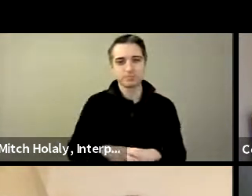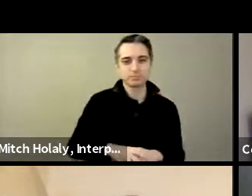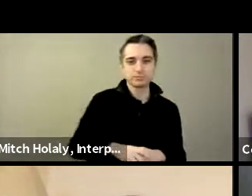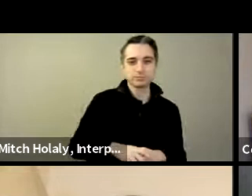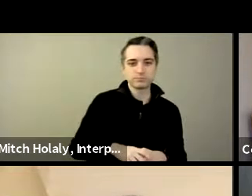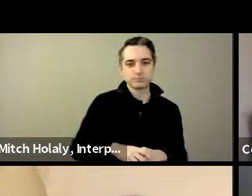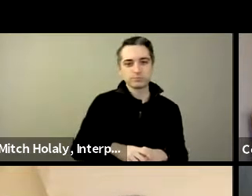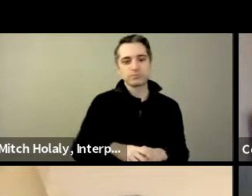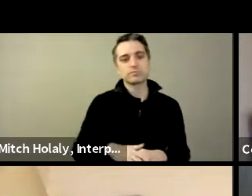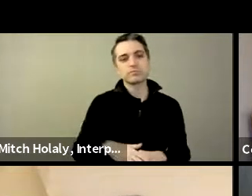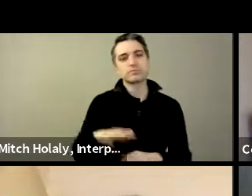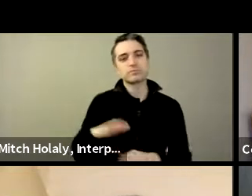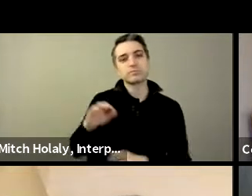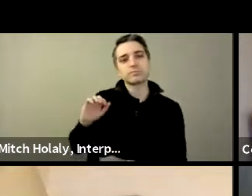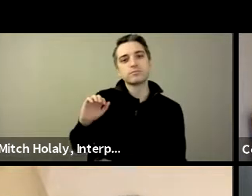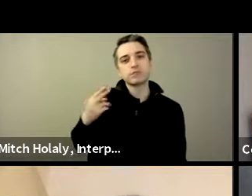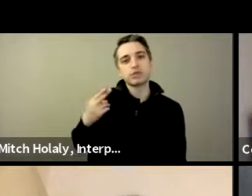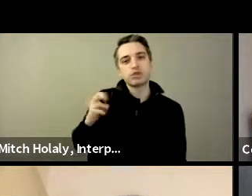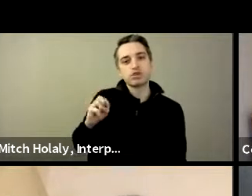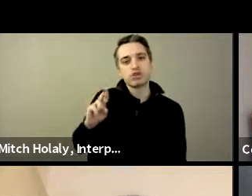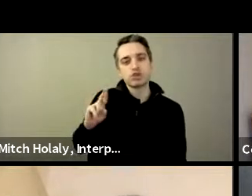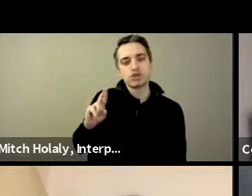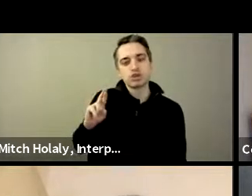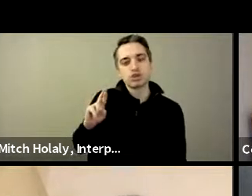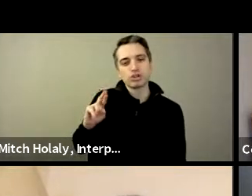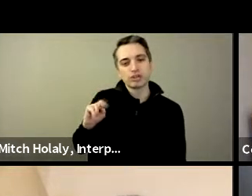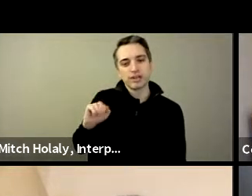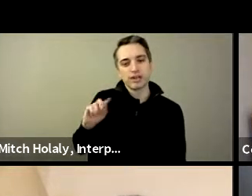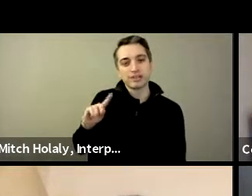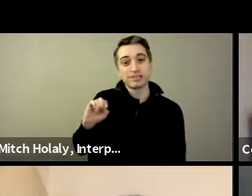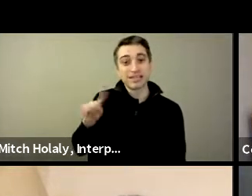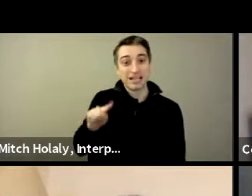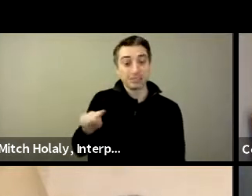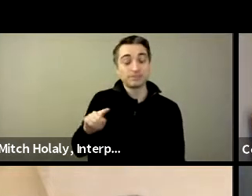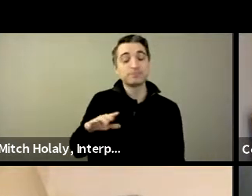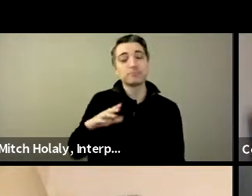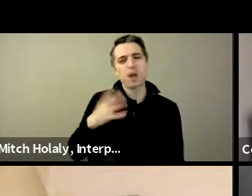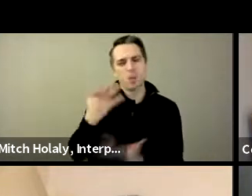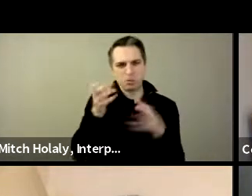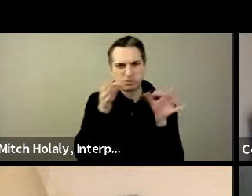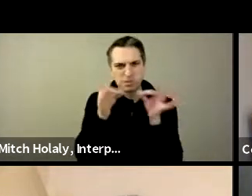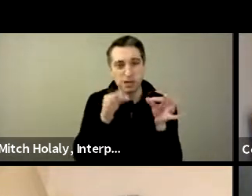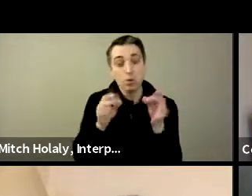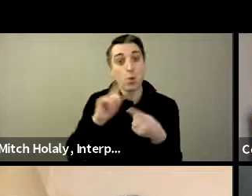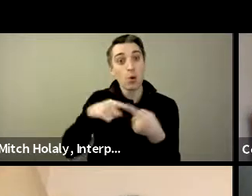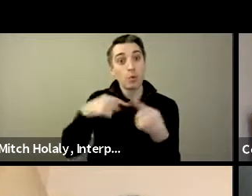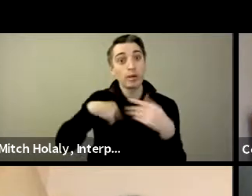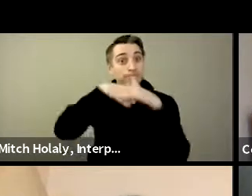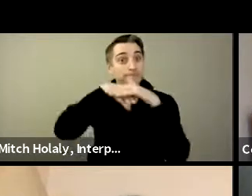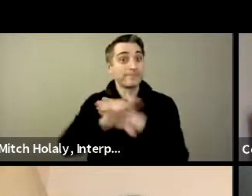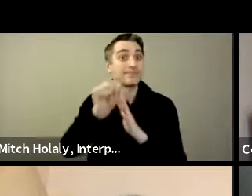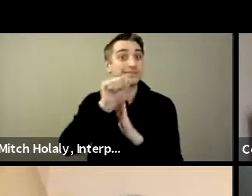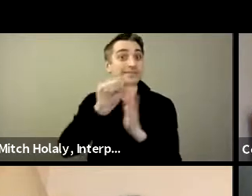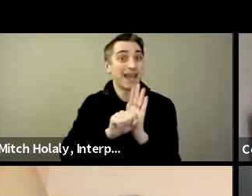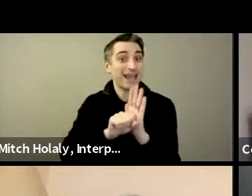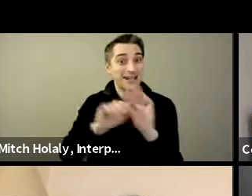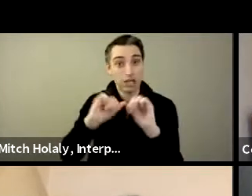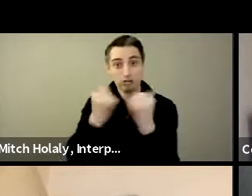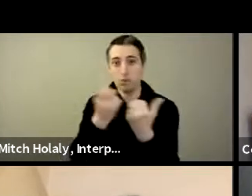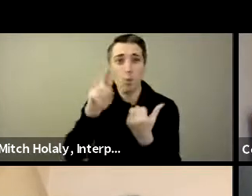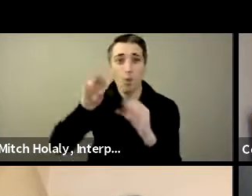Just so that you understand, Commissioner, a lot of the times when we come into a state agency or an organization to provide